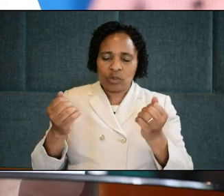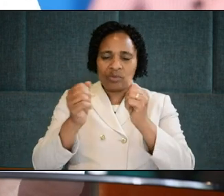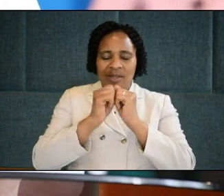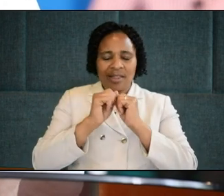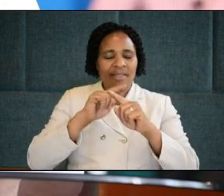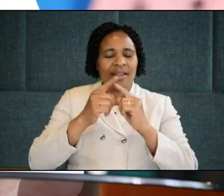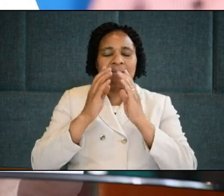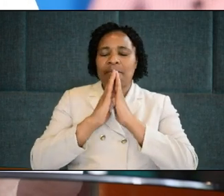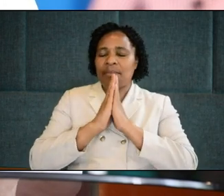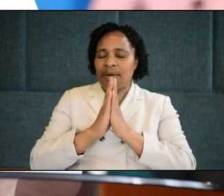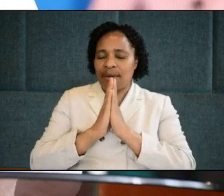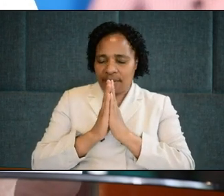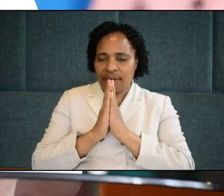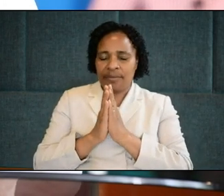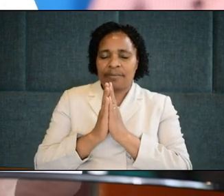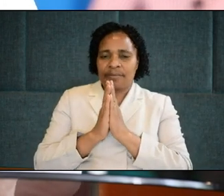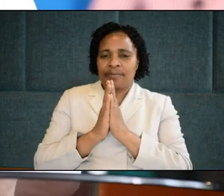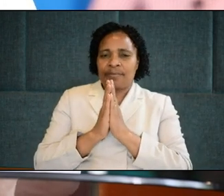prayed.